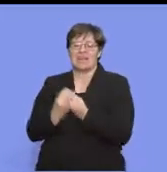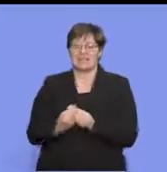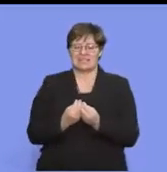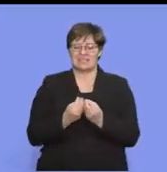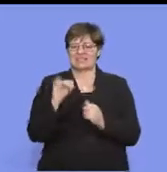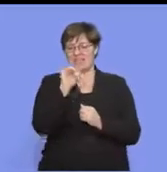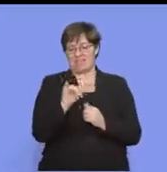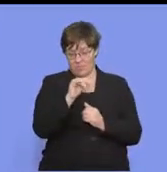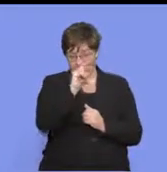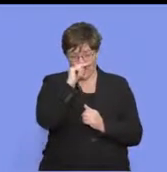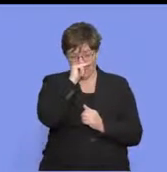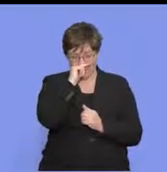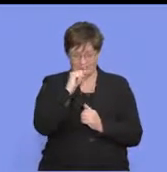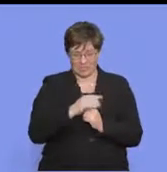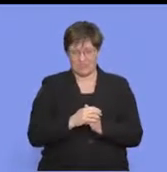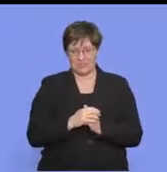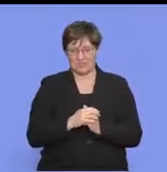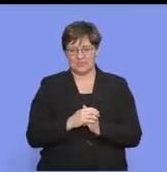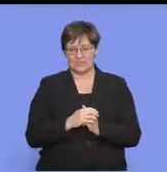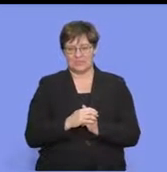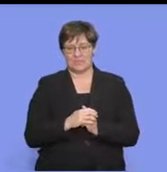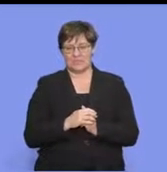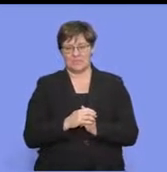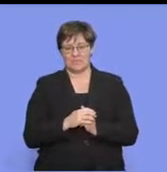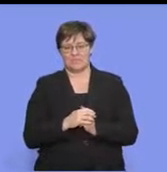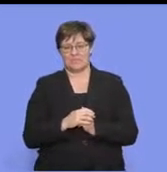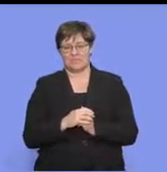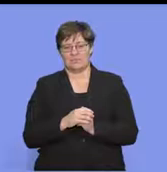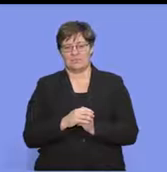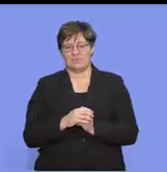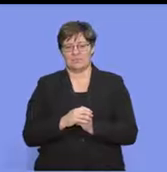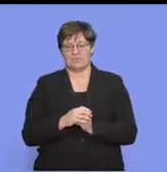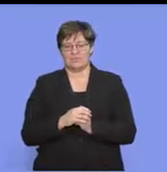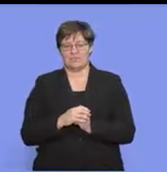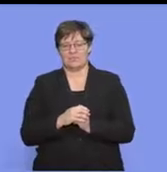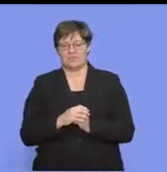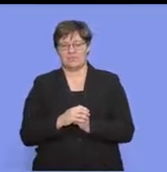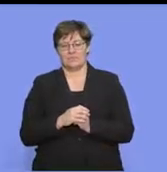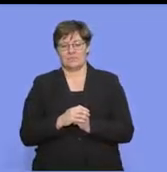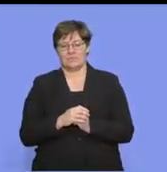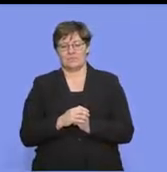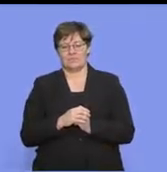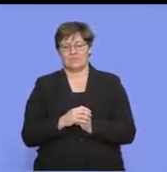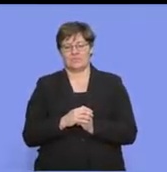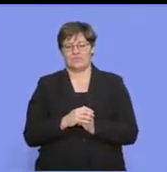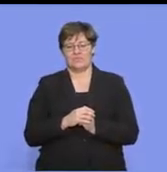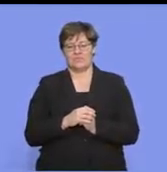see it's the brown butterflies that then become more dominant in the population.